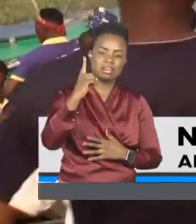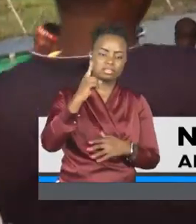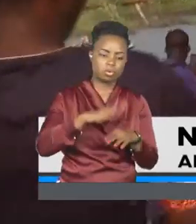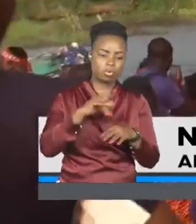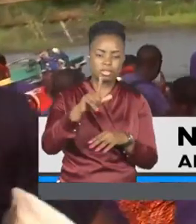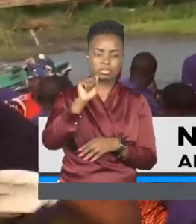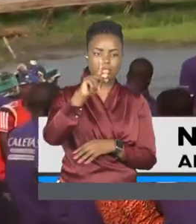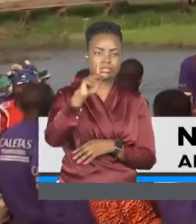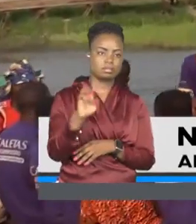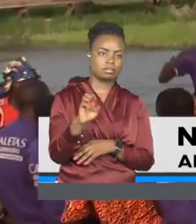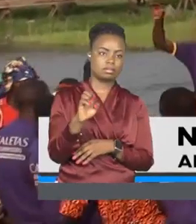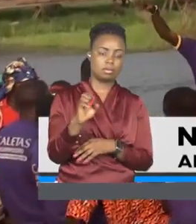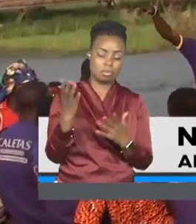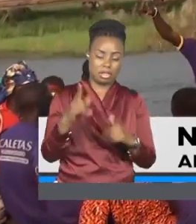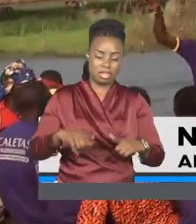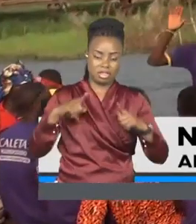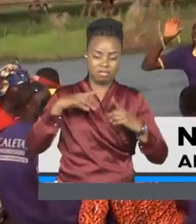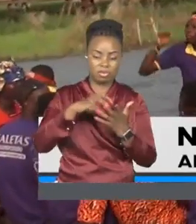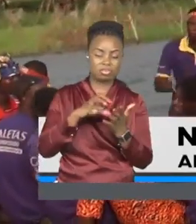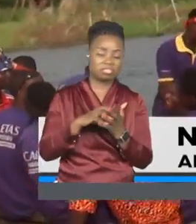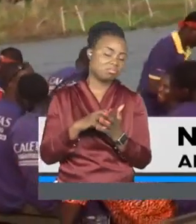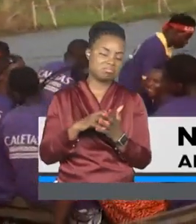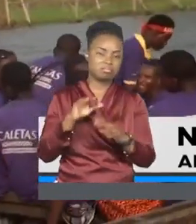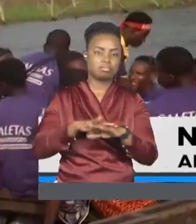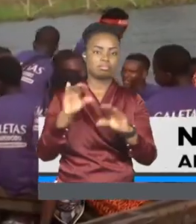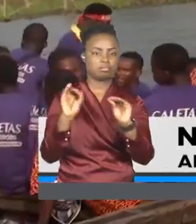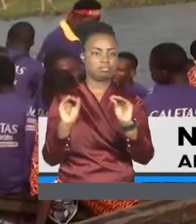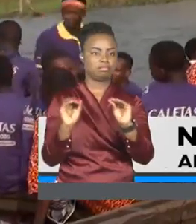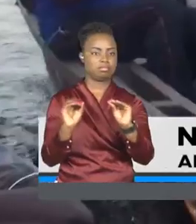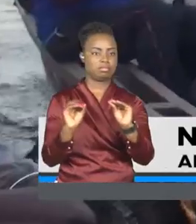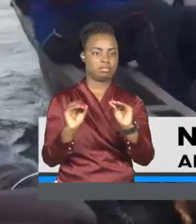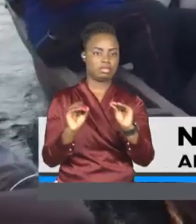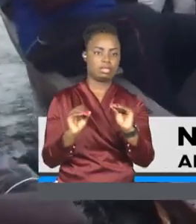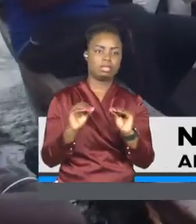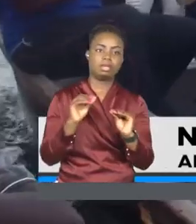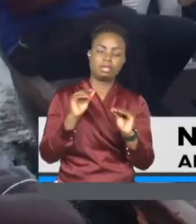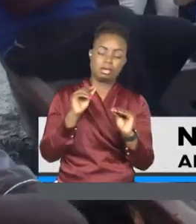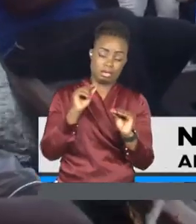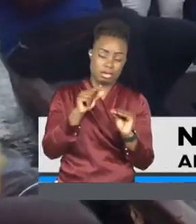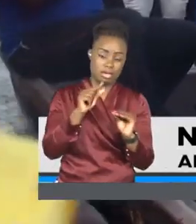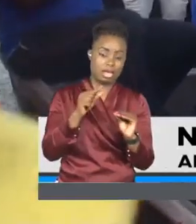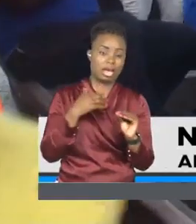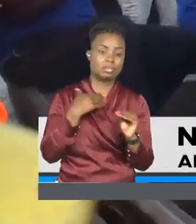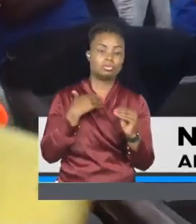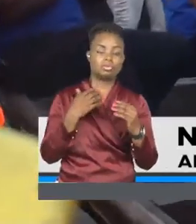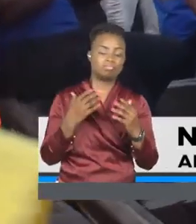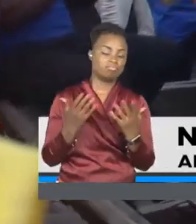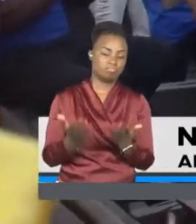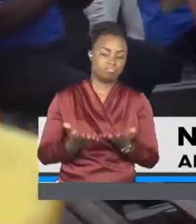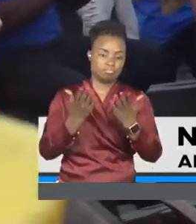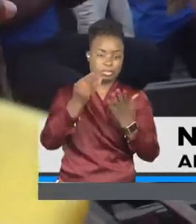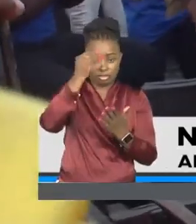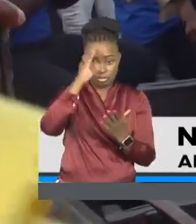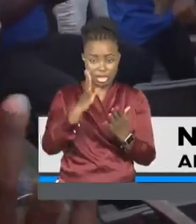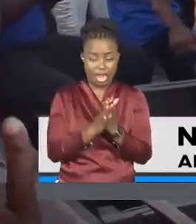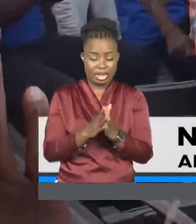wooden piles, where living conditions are very precarious. Nihad Sule, a student, came early on the scene. She expresses her excitement